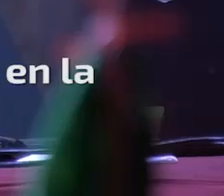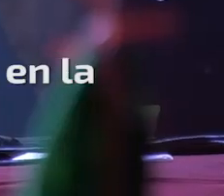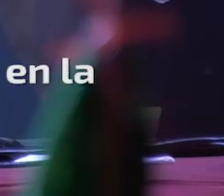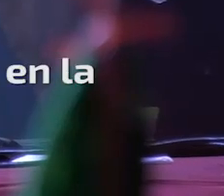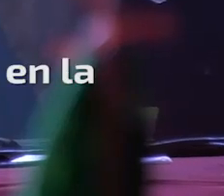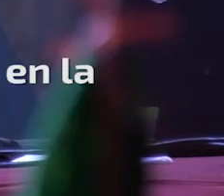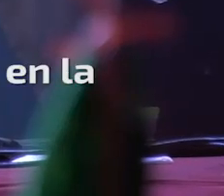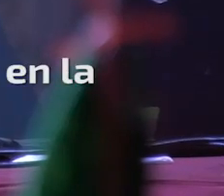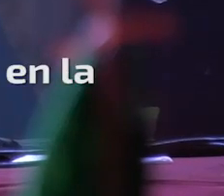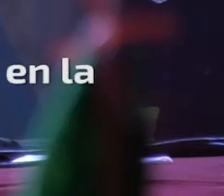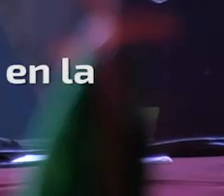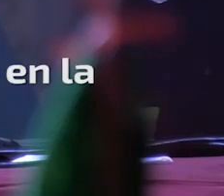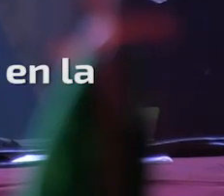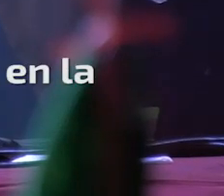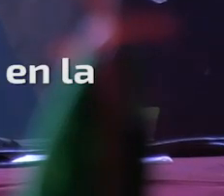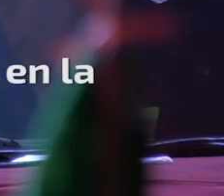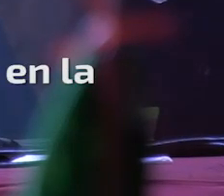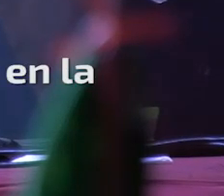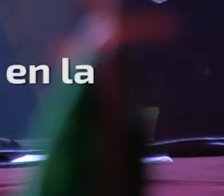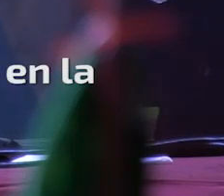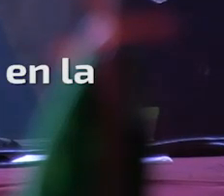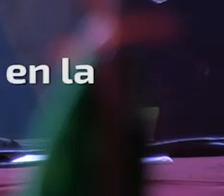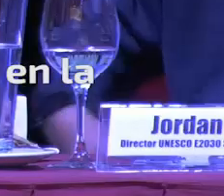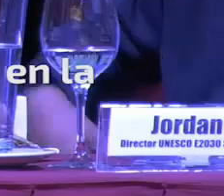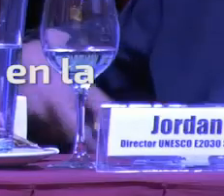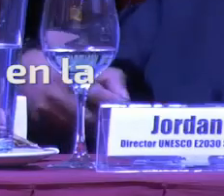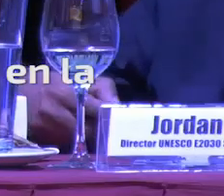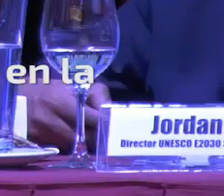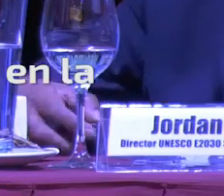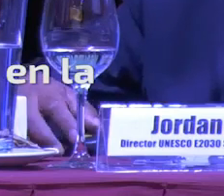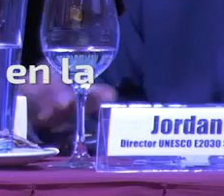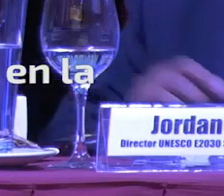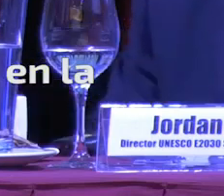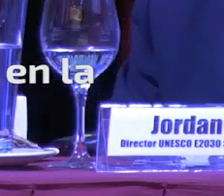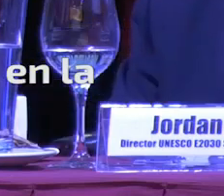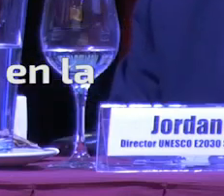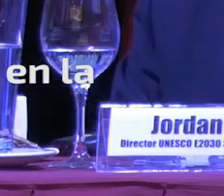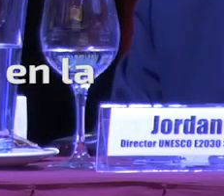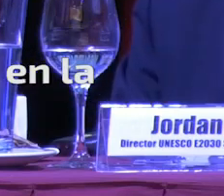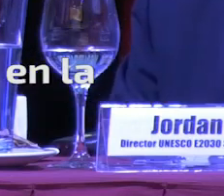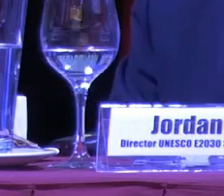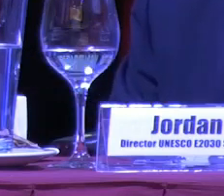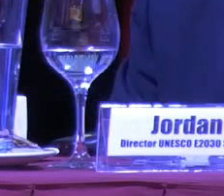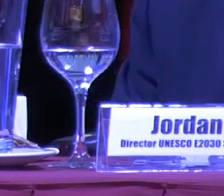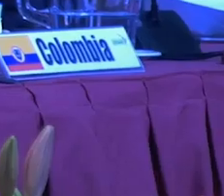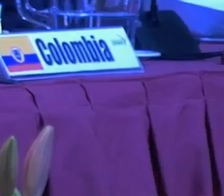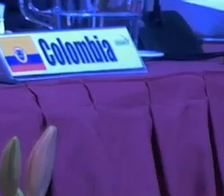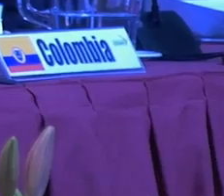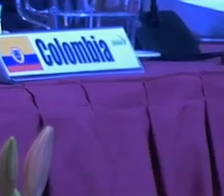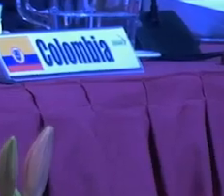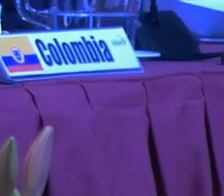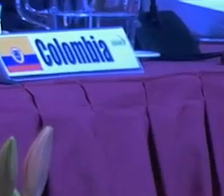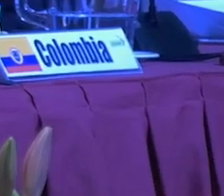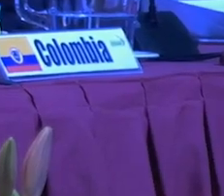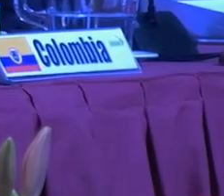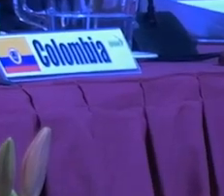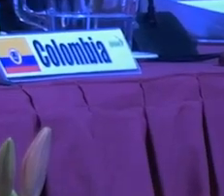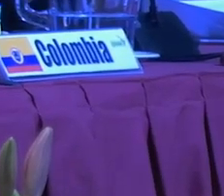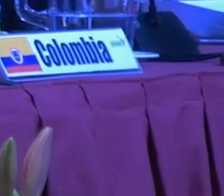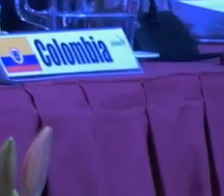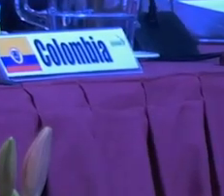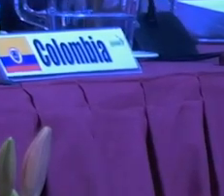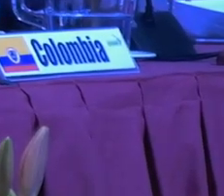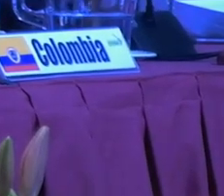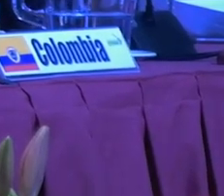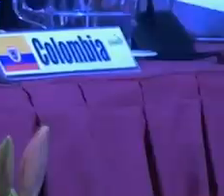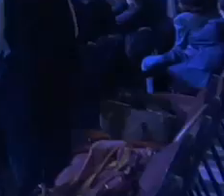some fundamental impediments that prevent us from being able to realize those goals. El gran desafío